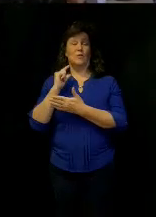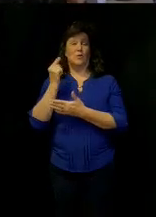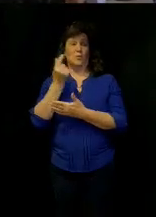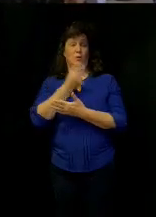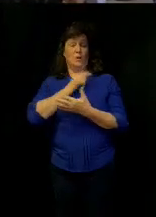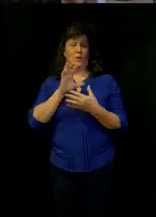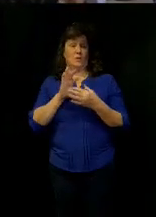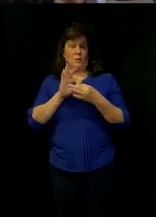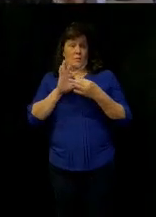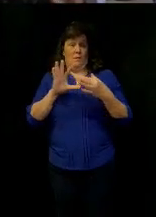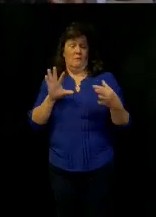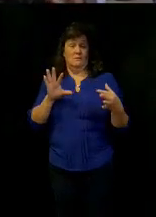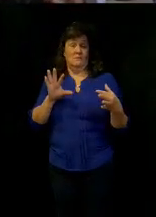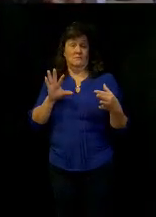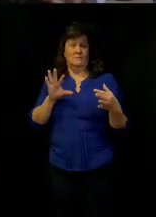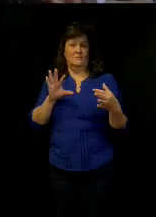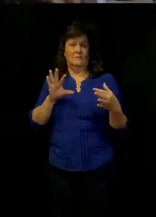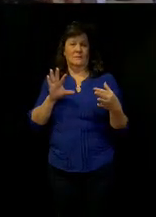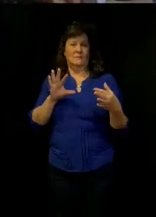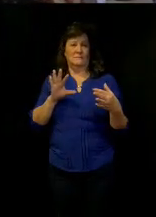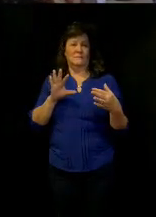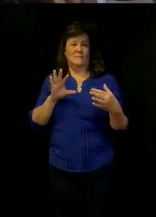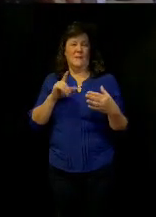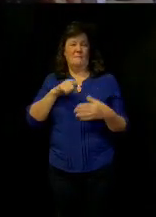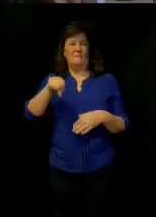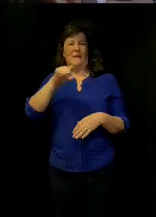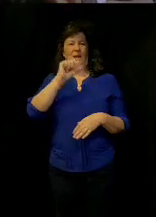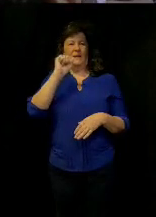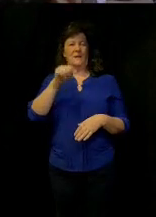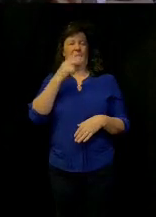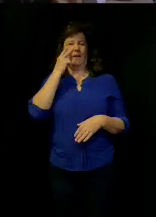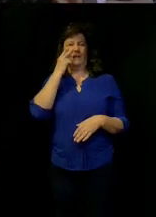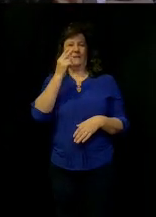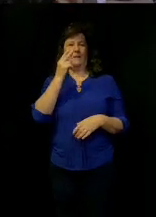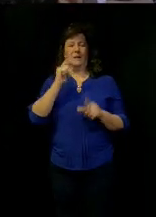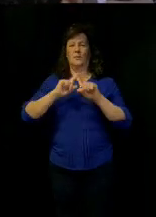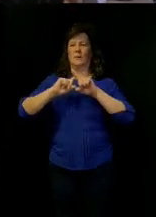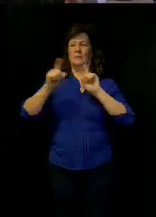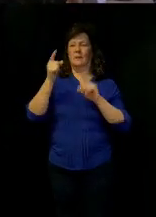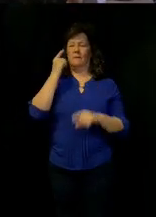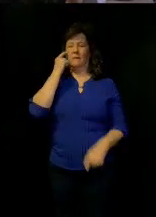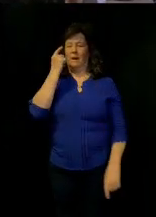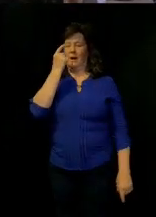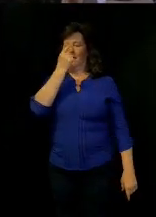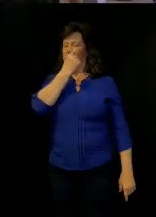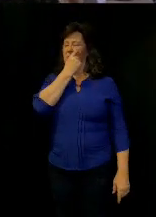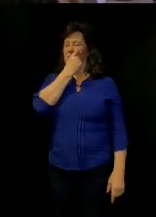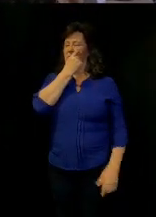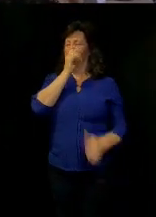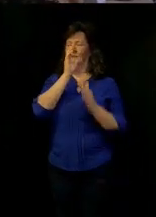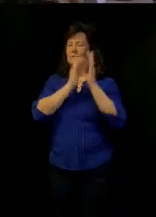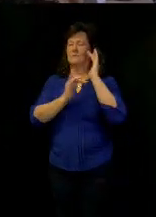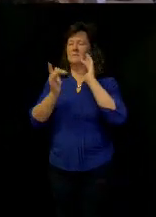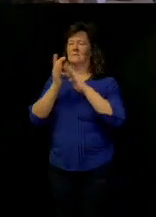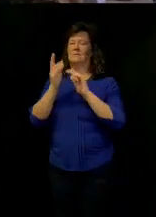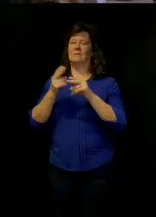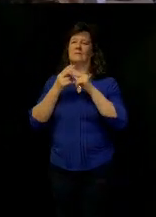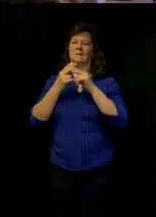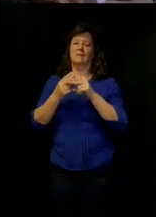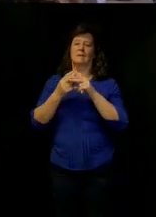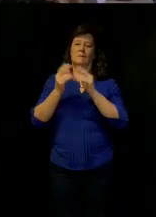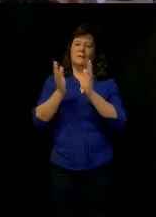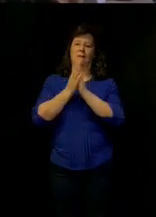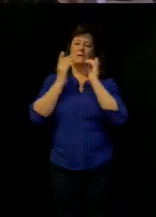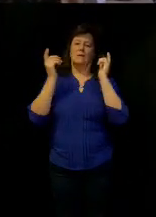released. Lord, they are going to be able to see it with different eyes in Jesus' name.